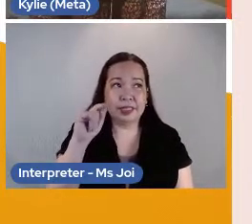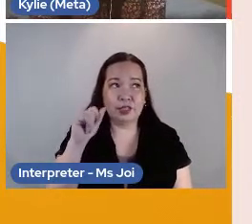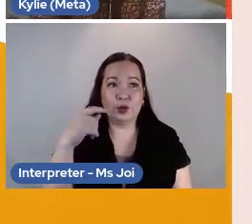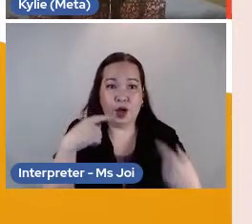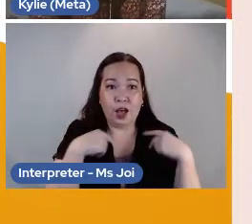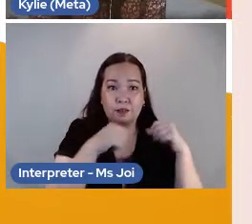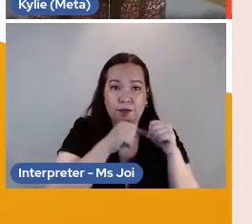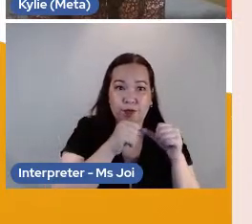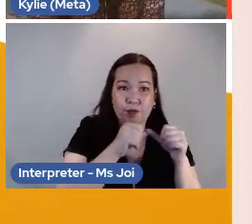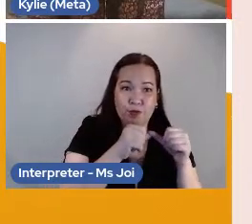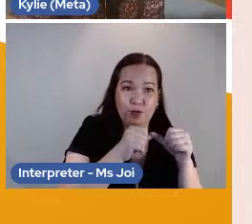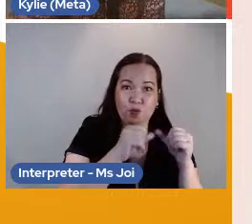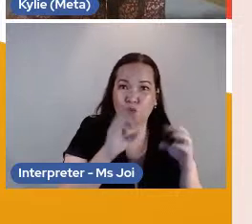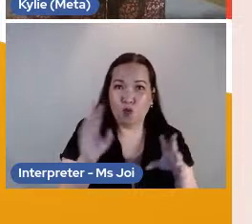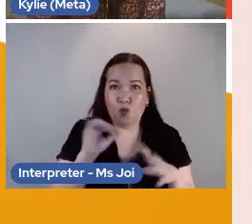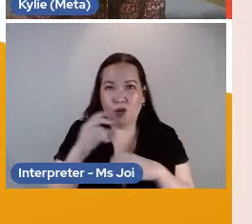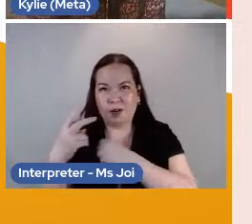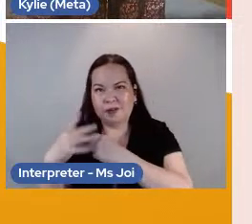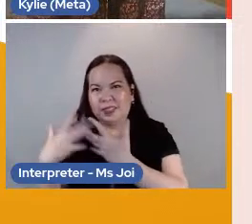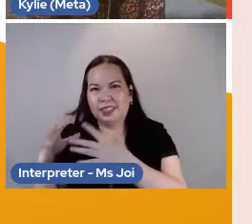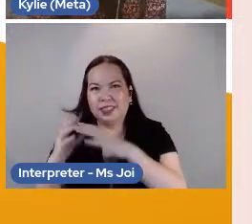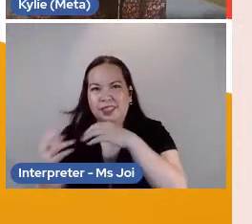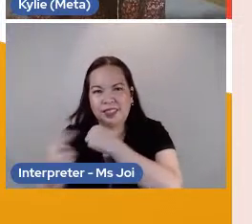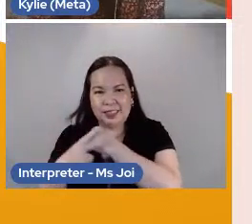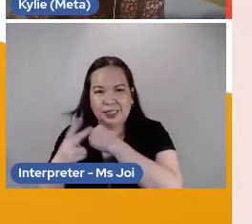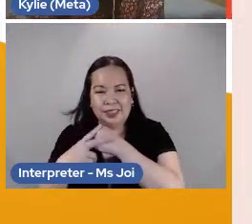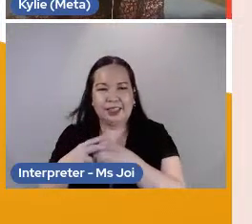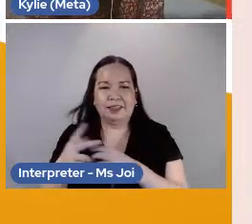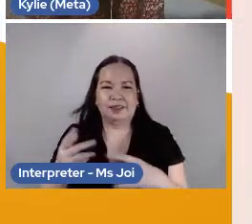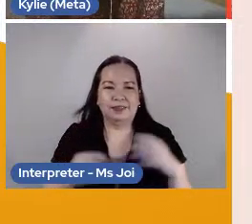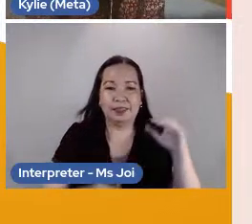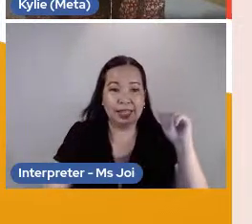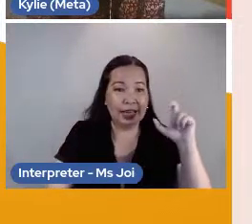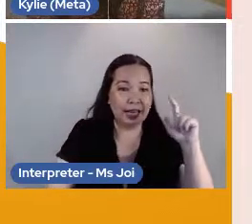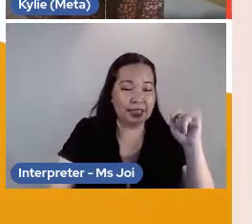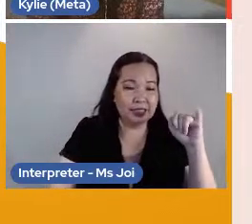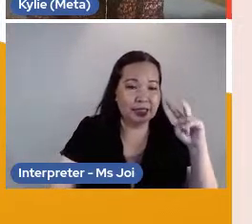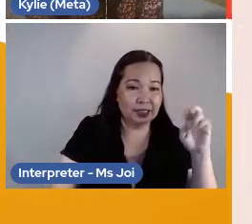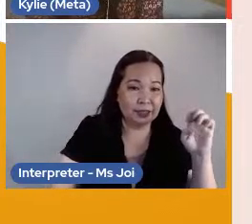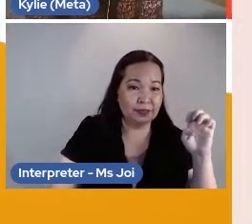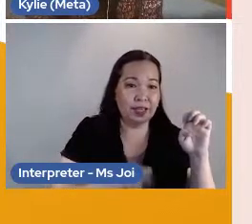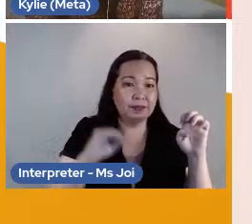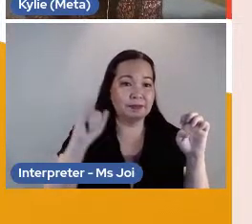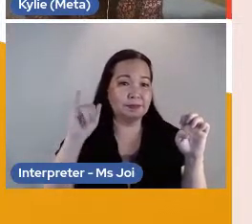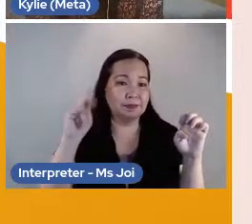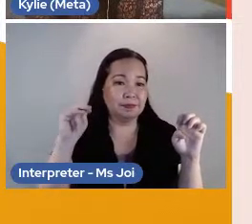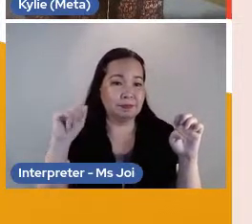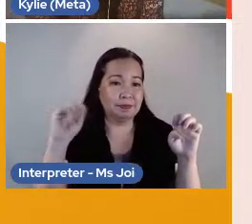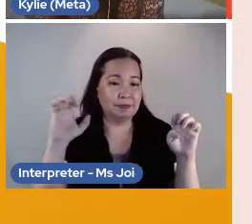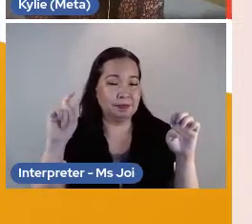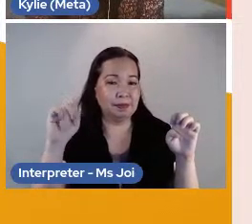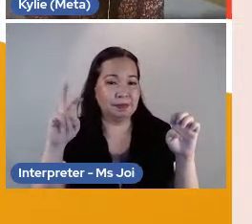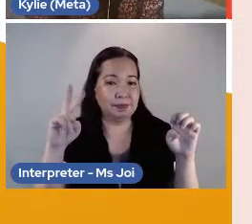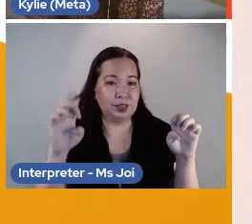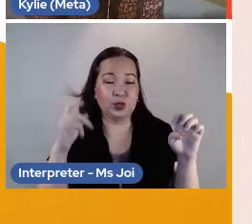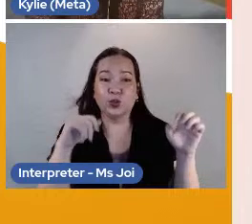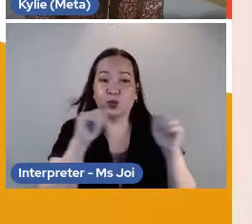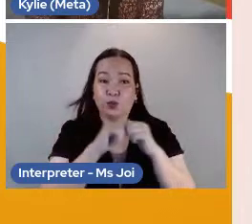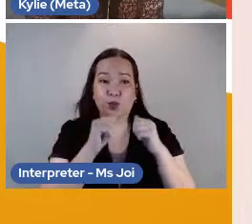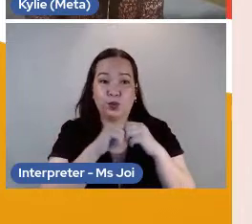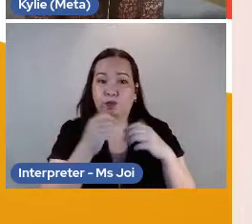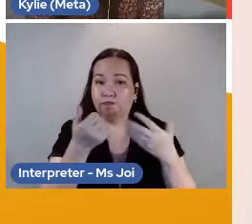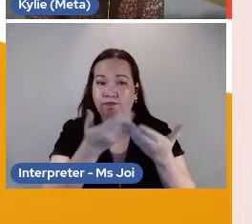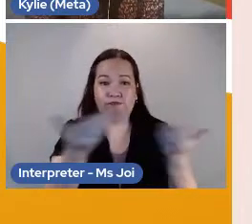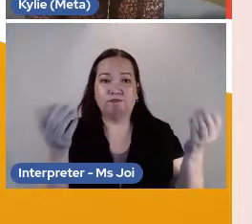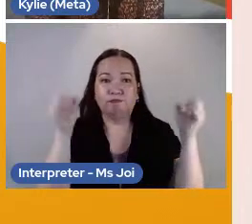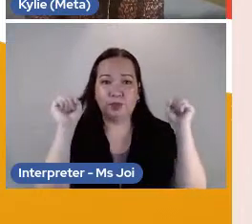inactive ads. It does help to be familiar with programming to use the API, but anyone is welcome